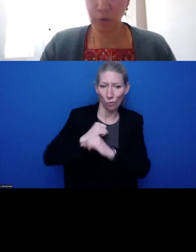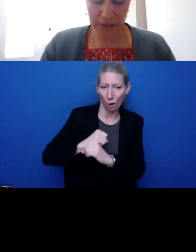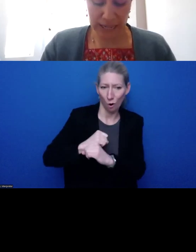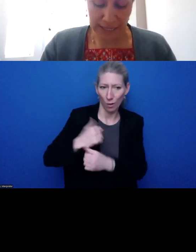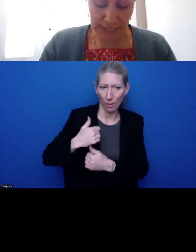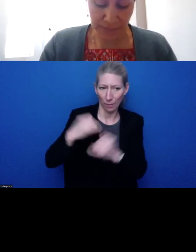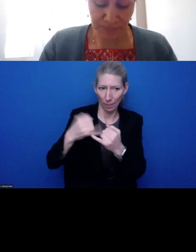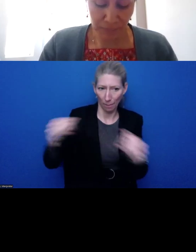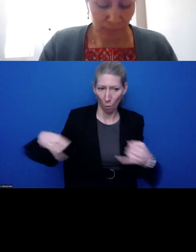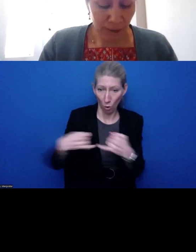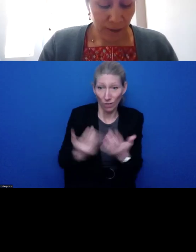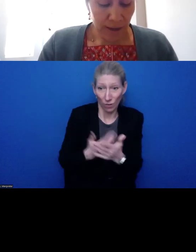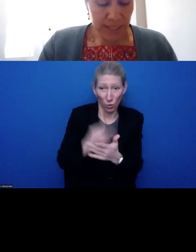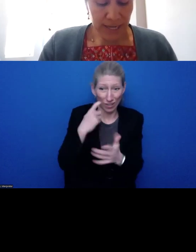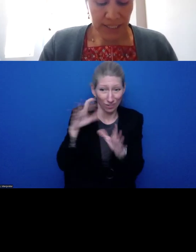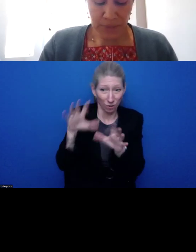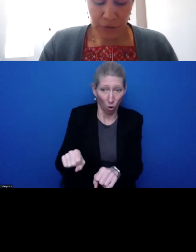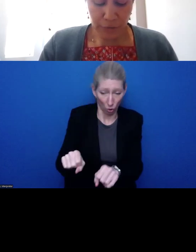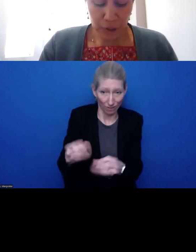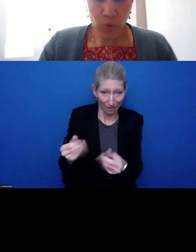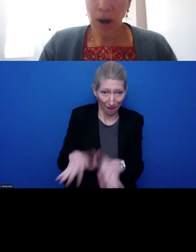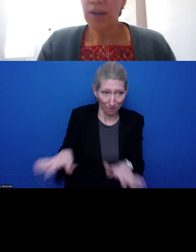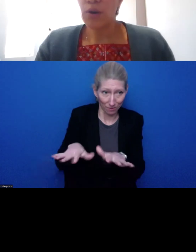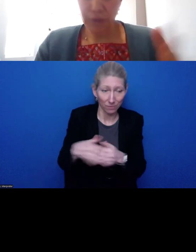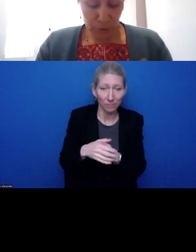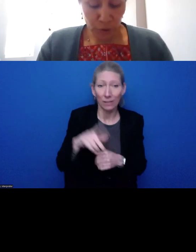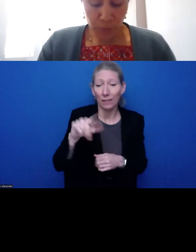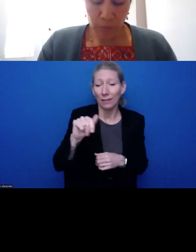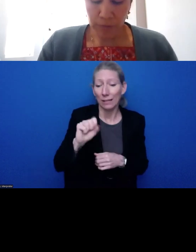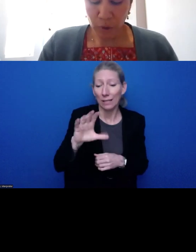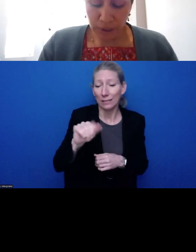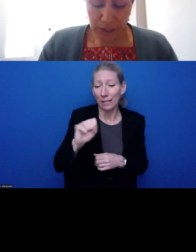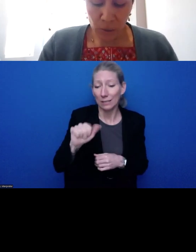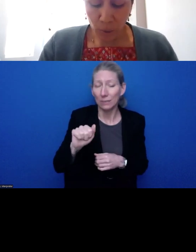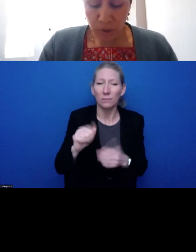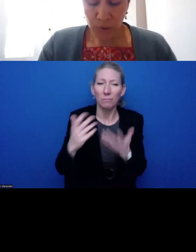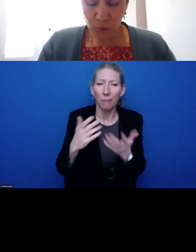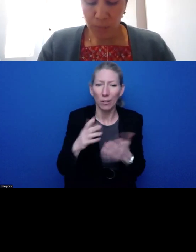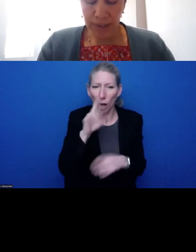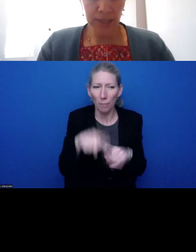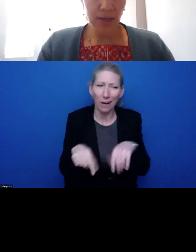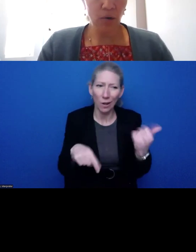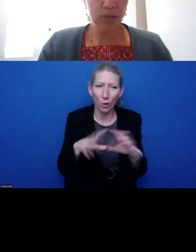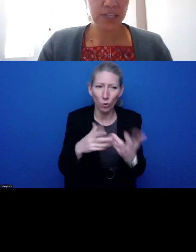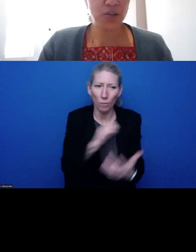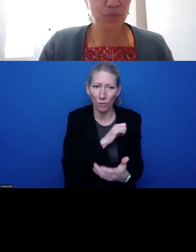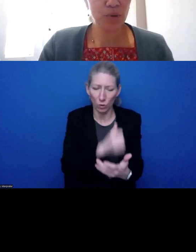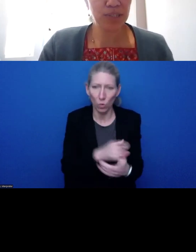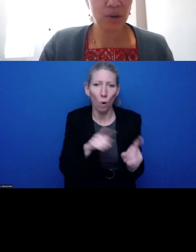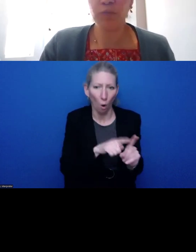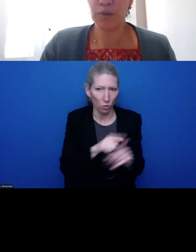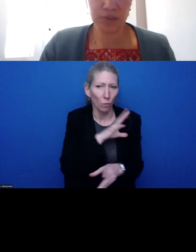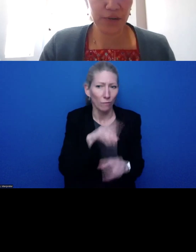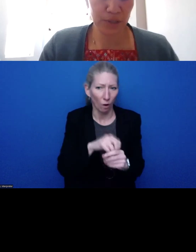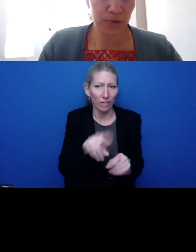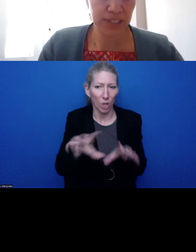newly conquered lands. Las Casas may refer to another group of authorities who also took part in the colonization